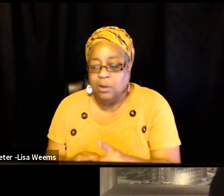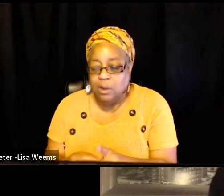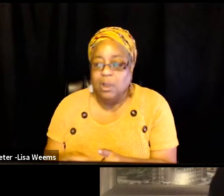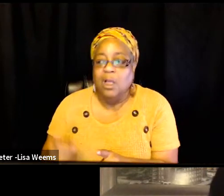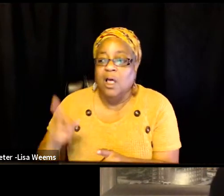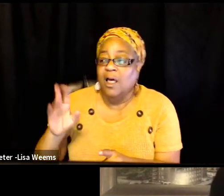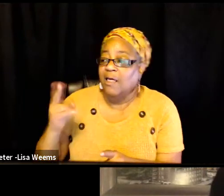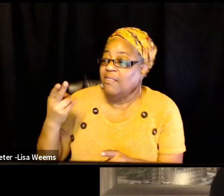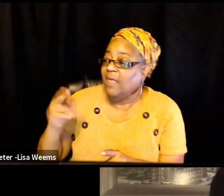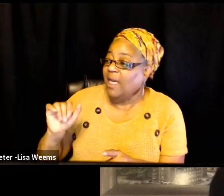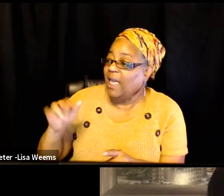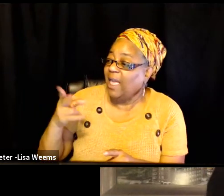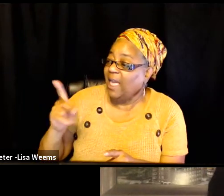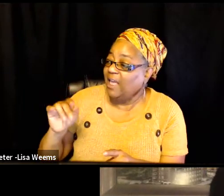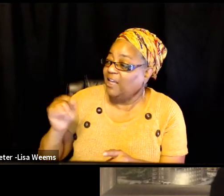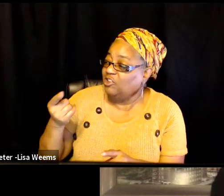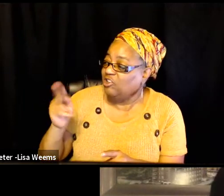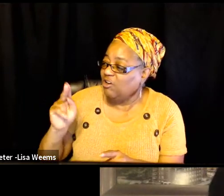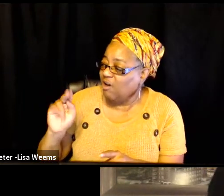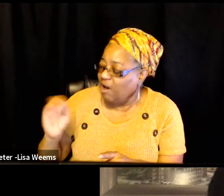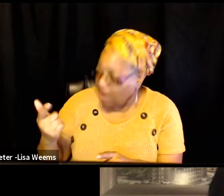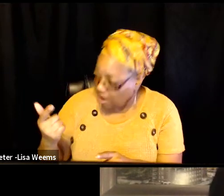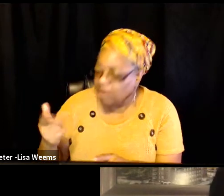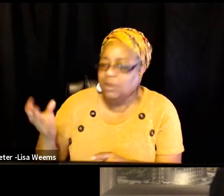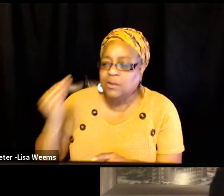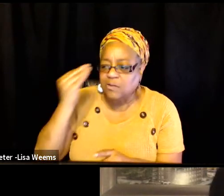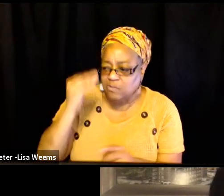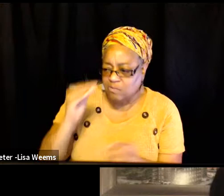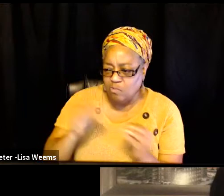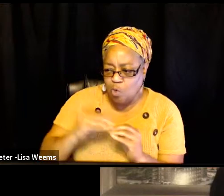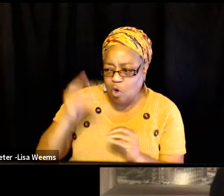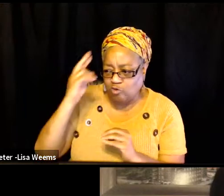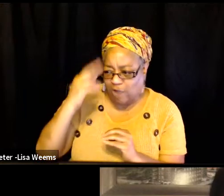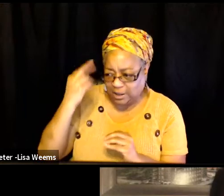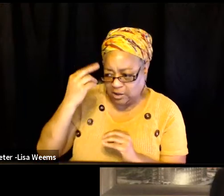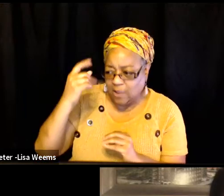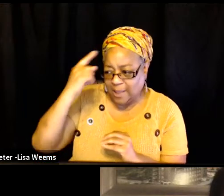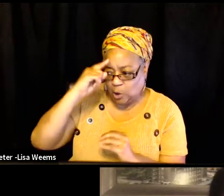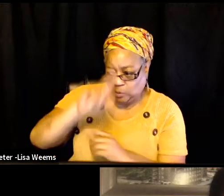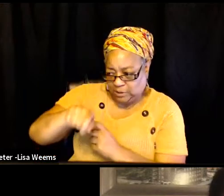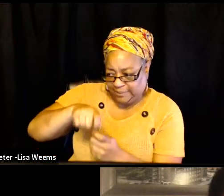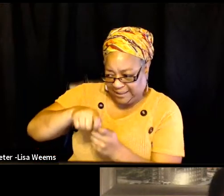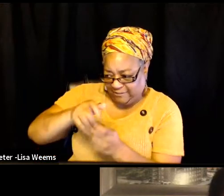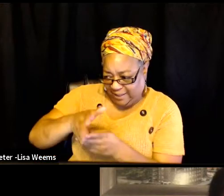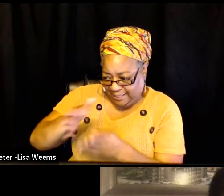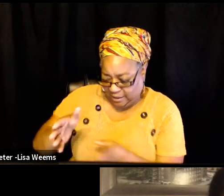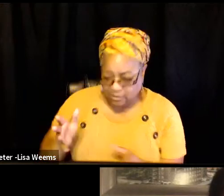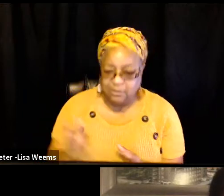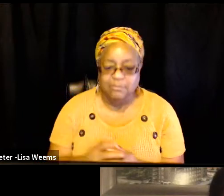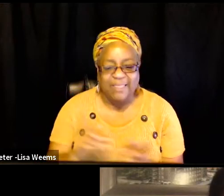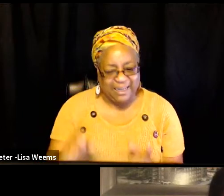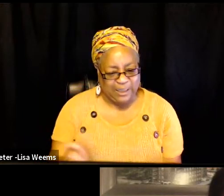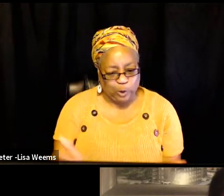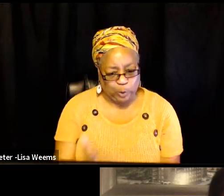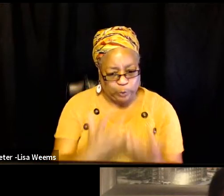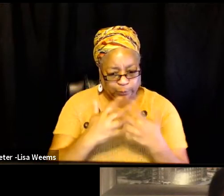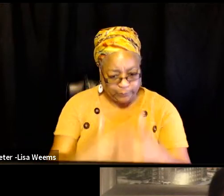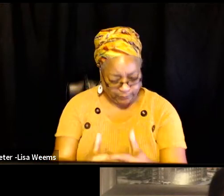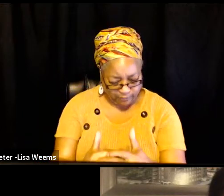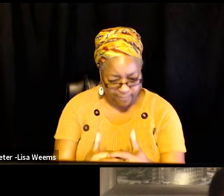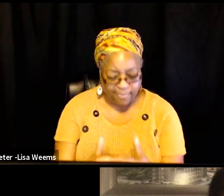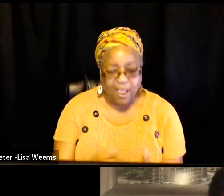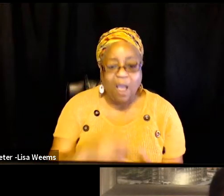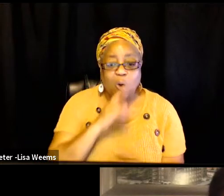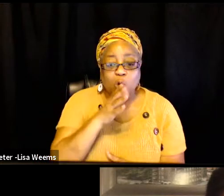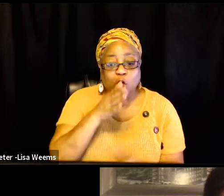is the more like what we call the rational individual that knows something very specifically. But I just want to conclude with an amazing quote that